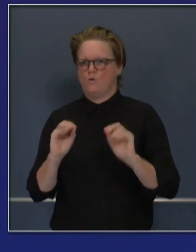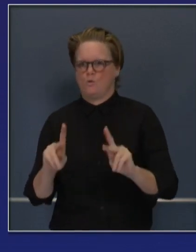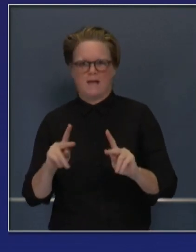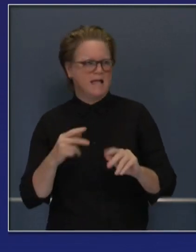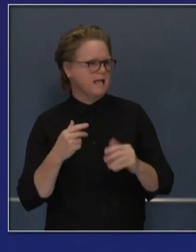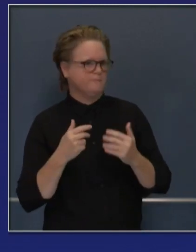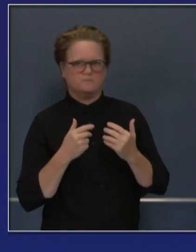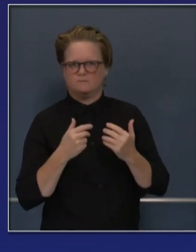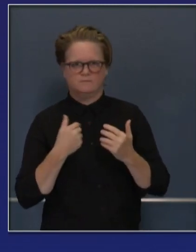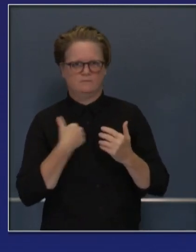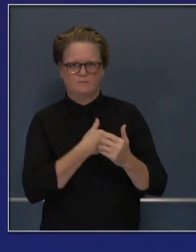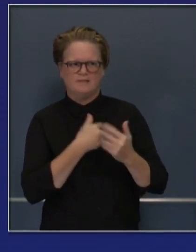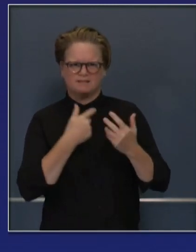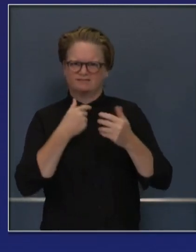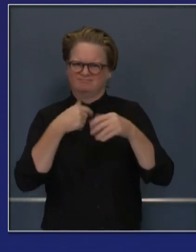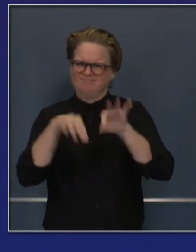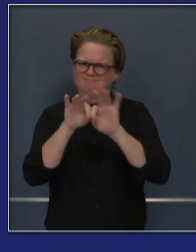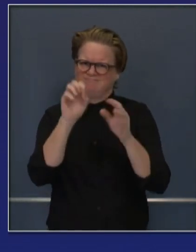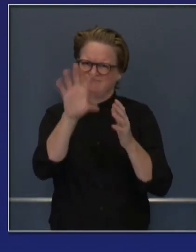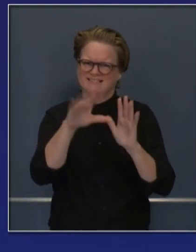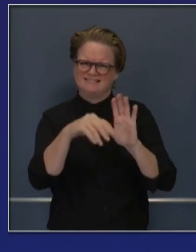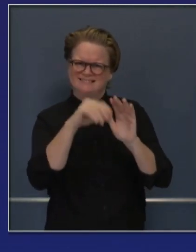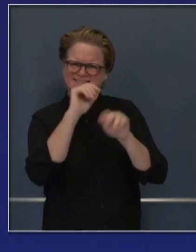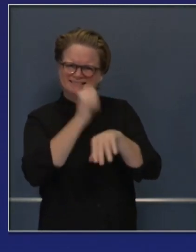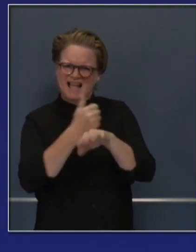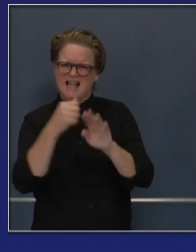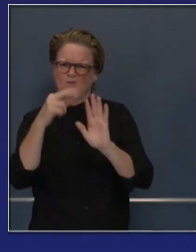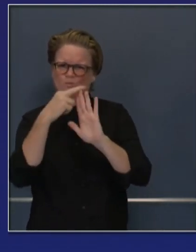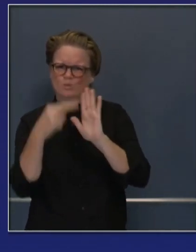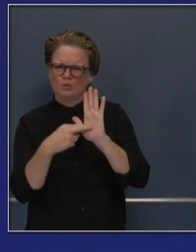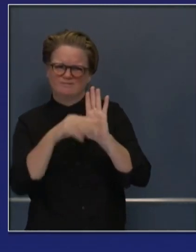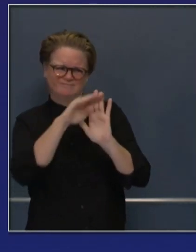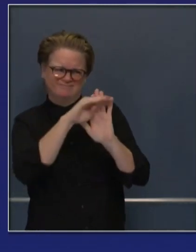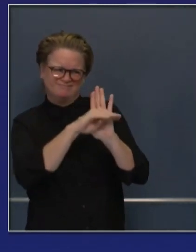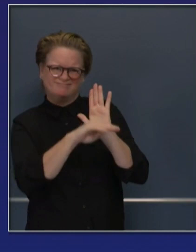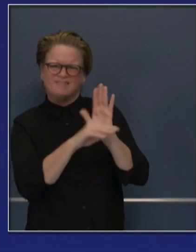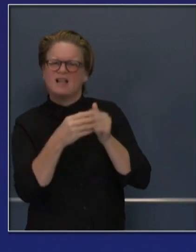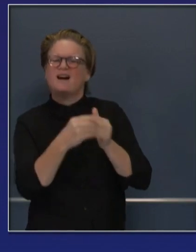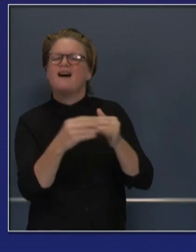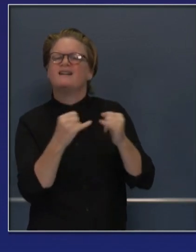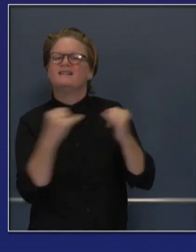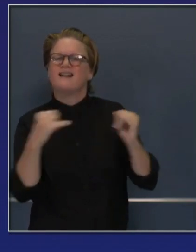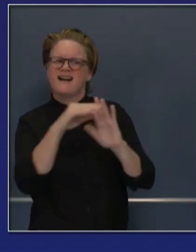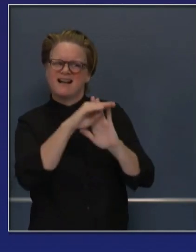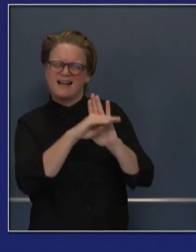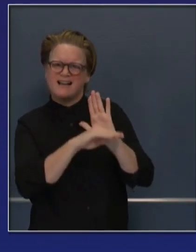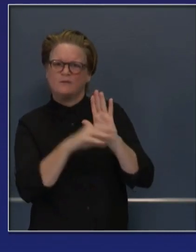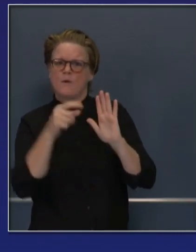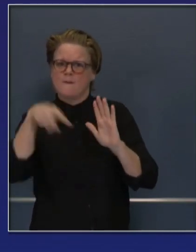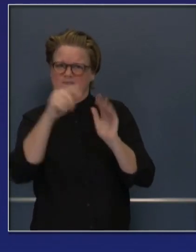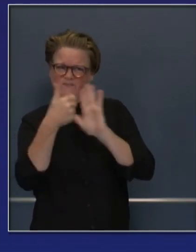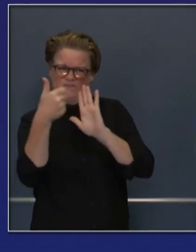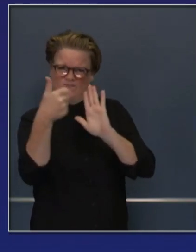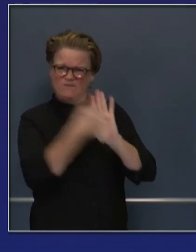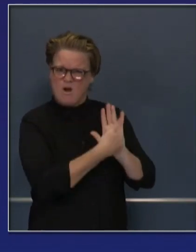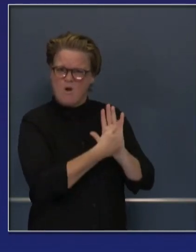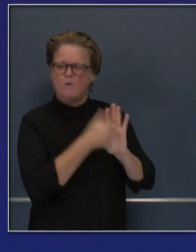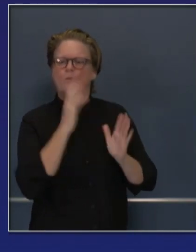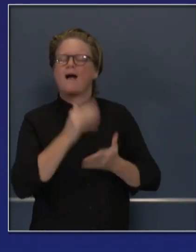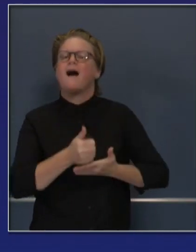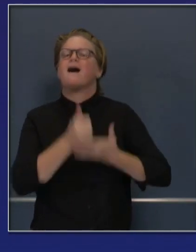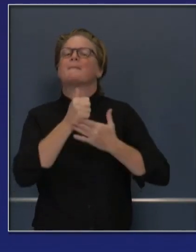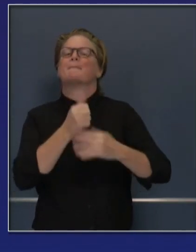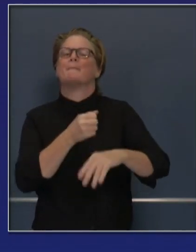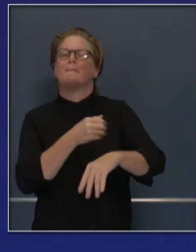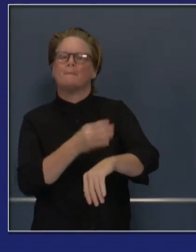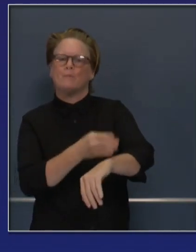work. Progress was being made when we saw stabilized rates and we saw a lot of movement to less restrictive tiers, the